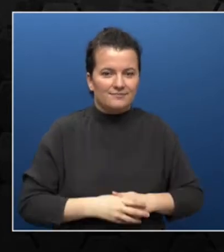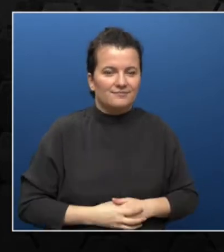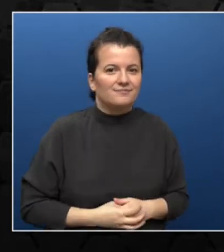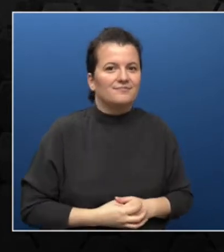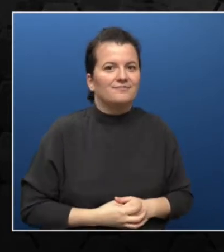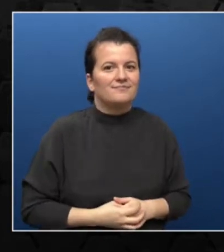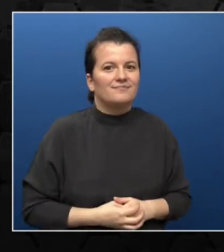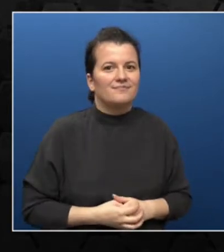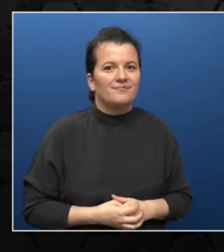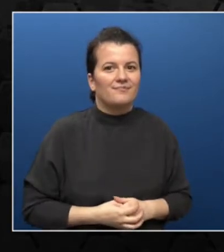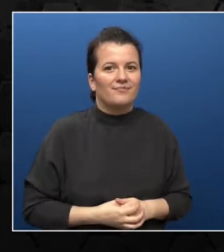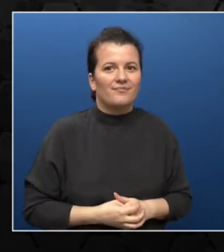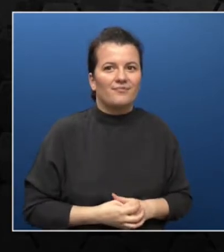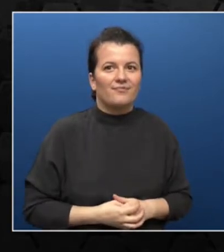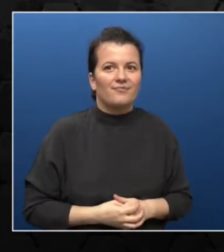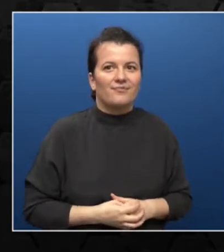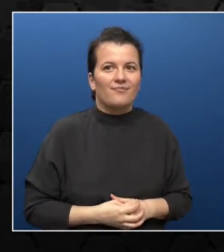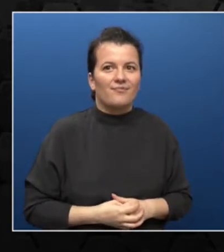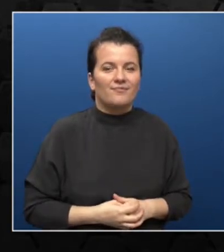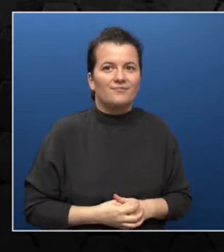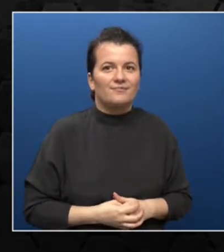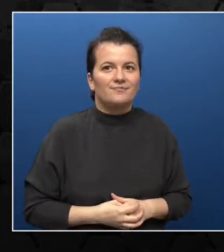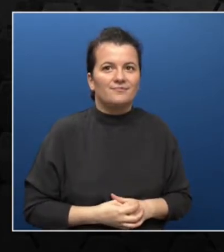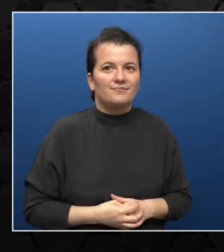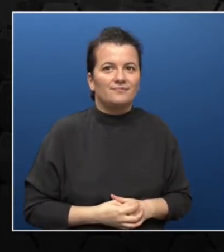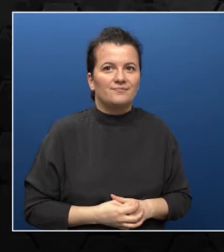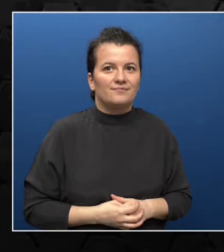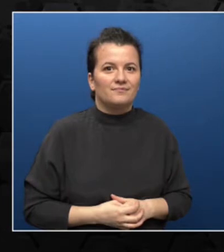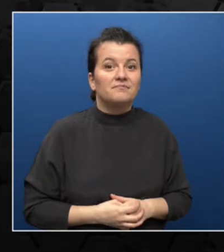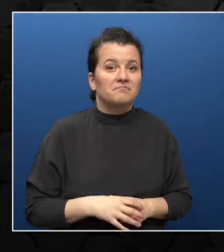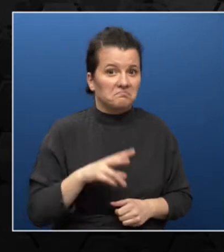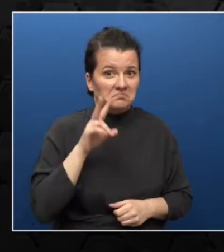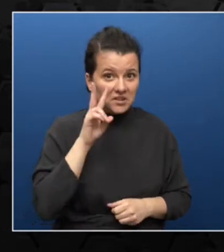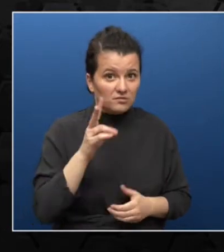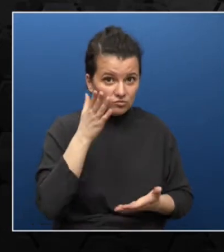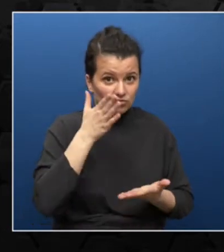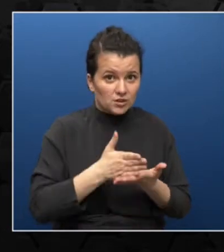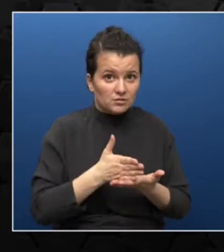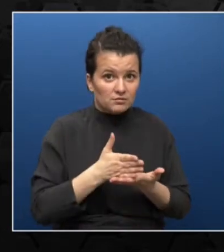Where is it? Okay, I believe you are able to see it now.